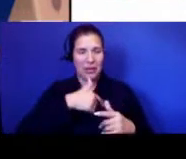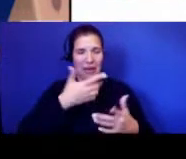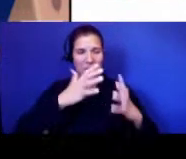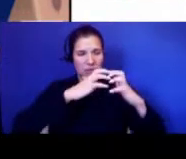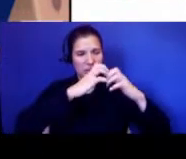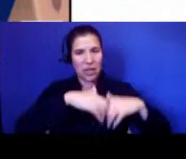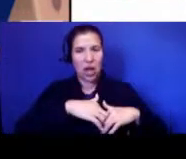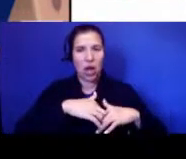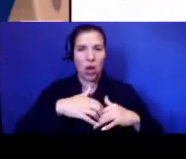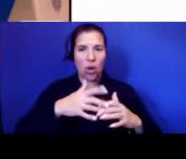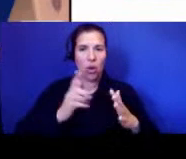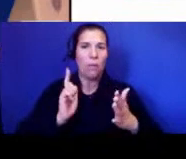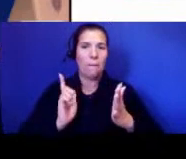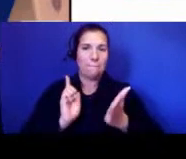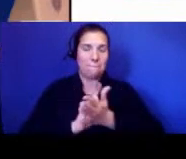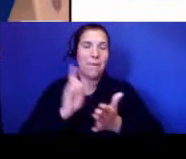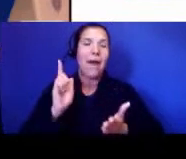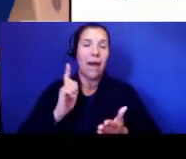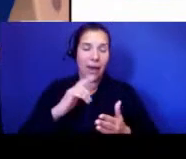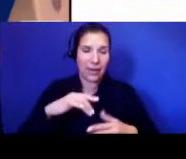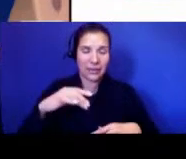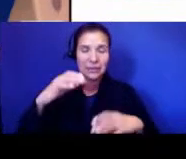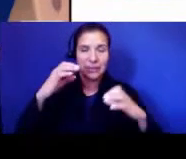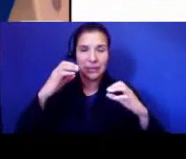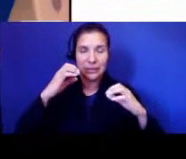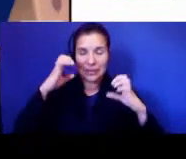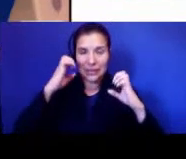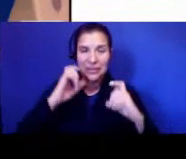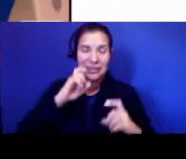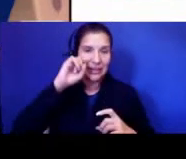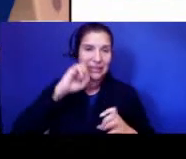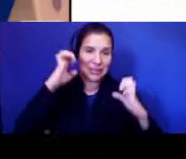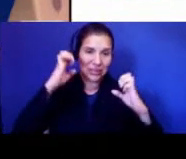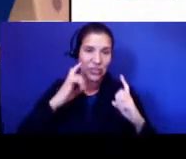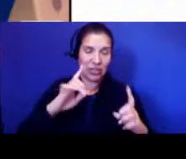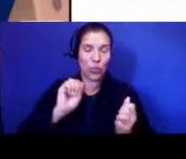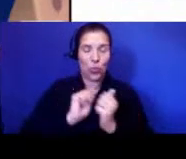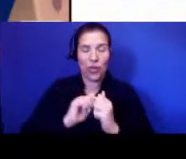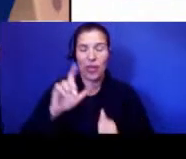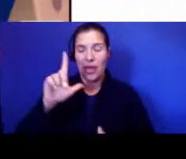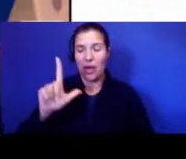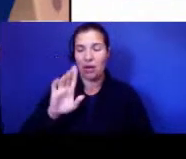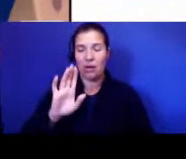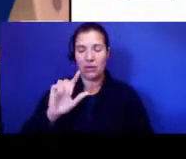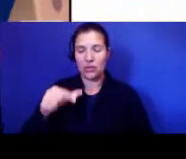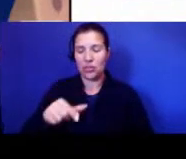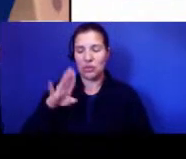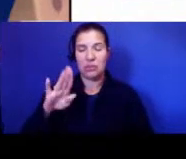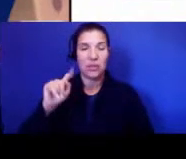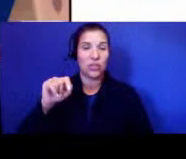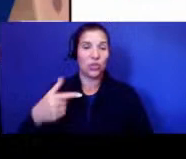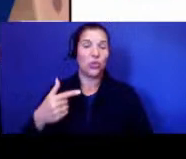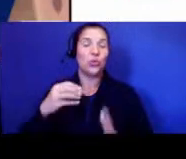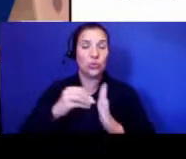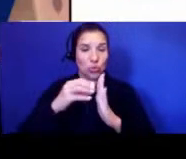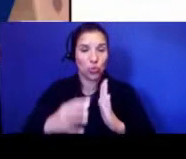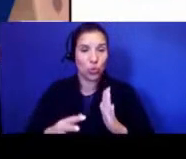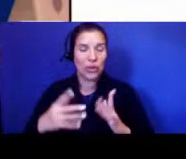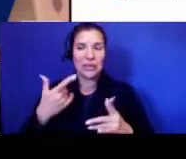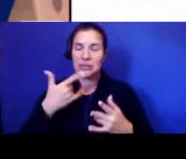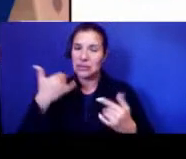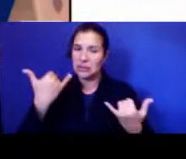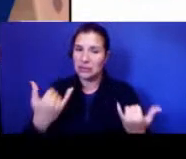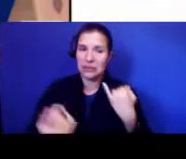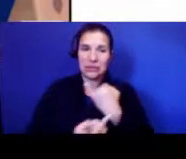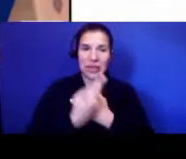education programming, abuse of LGBTQIA+ students and teachers, and unprecedented expansion of